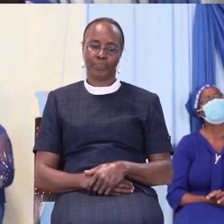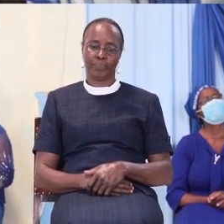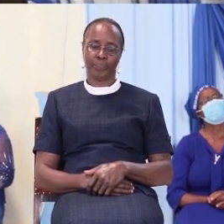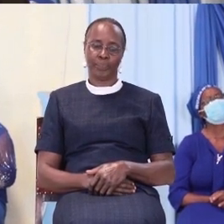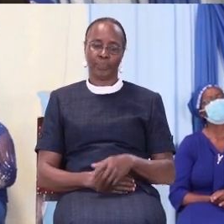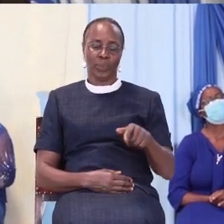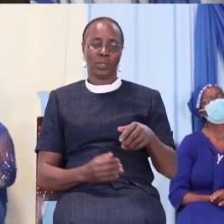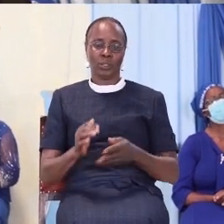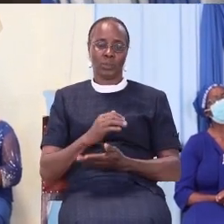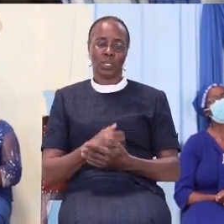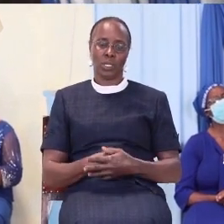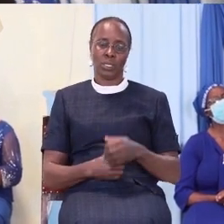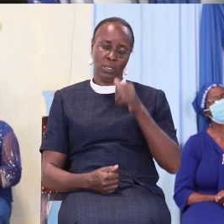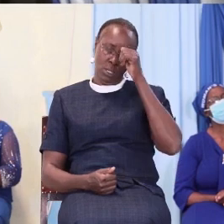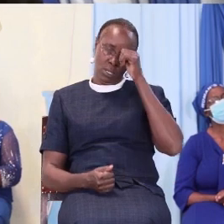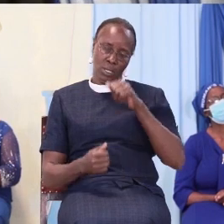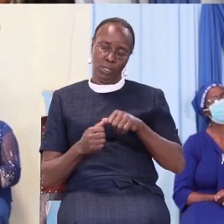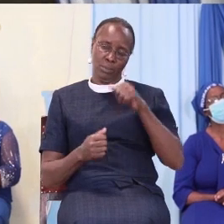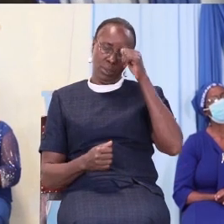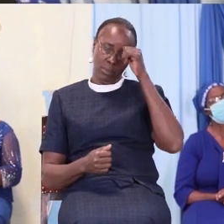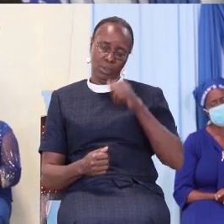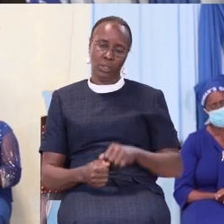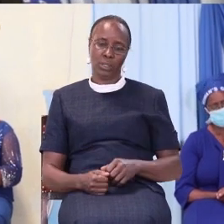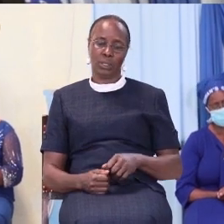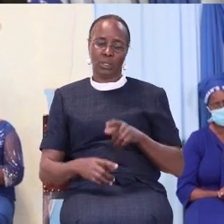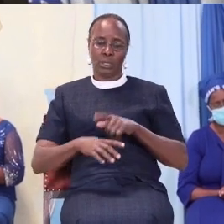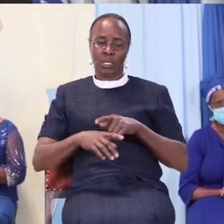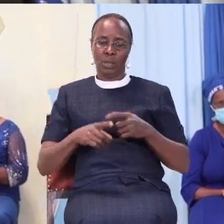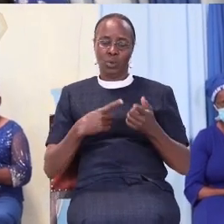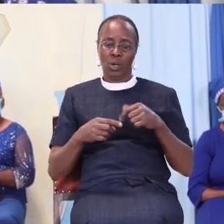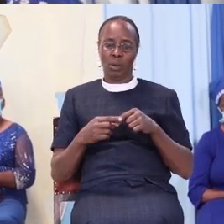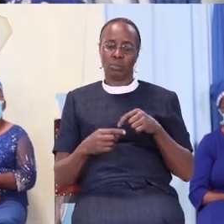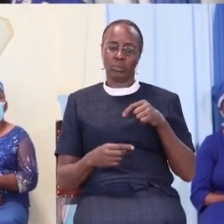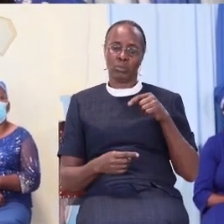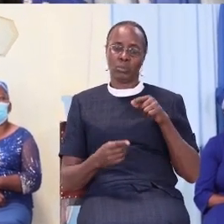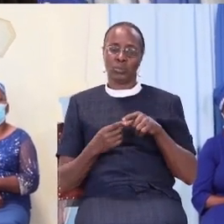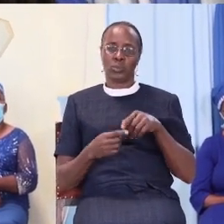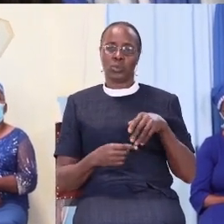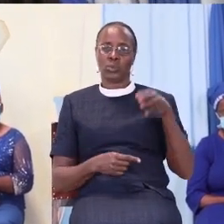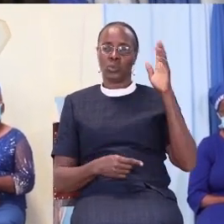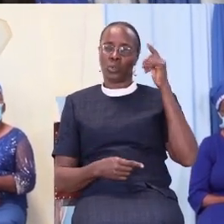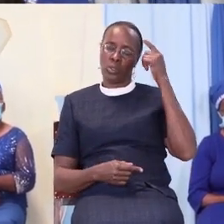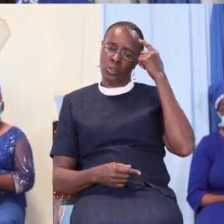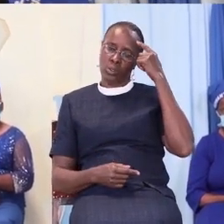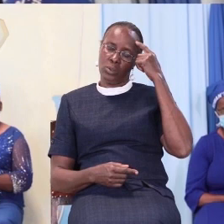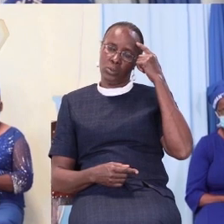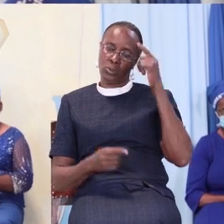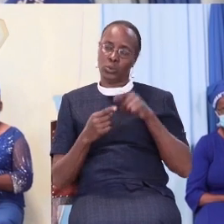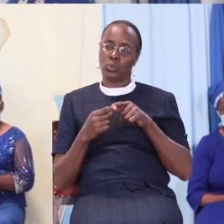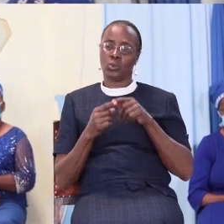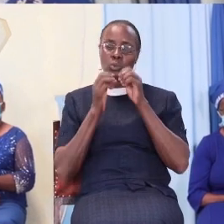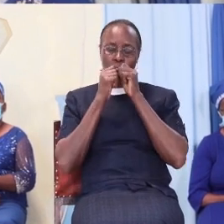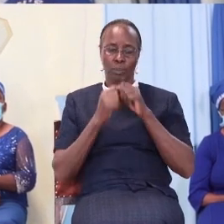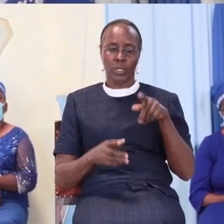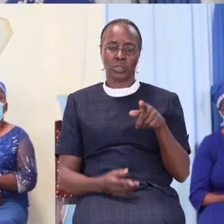remember, when you count the blessings of God, not because you are righteous before God, it is